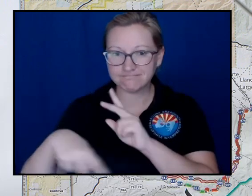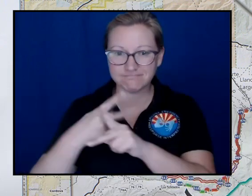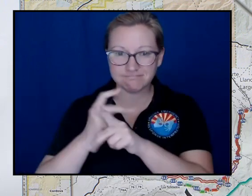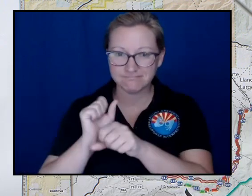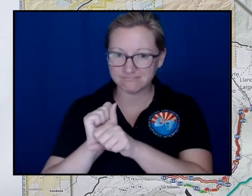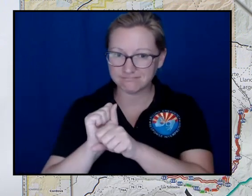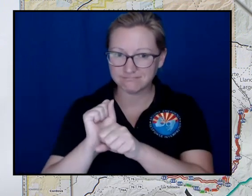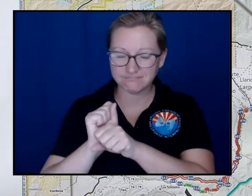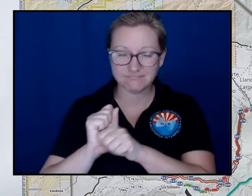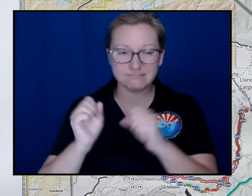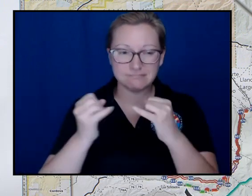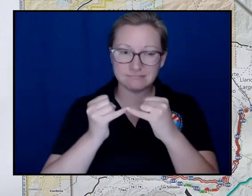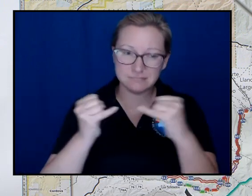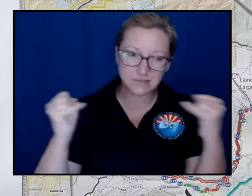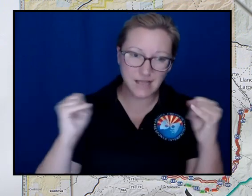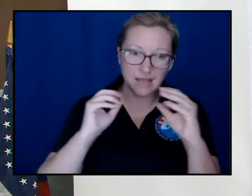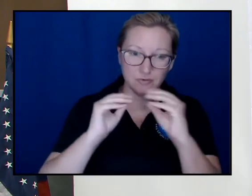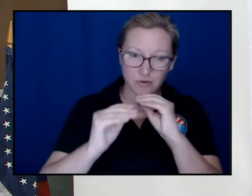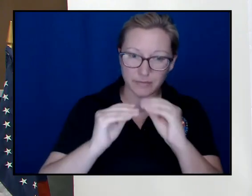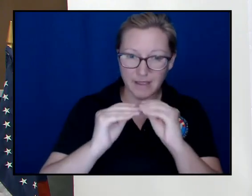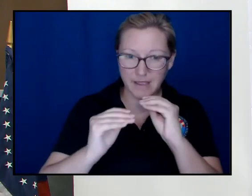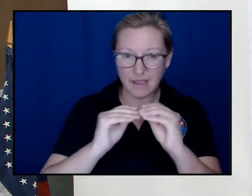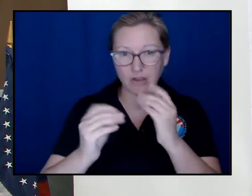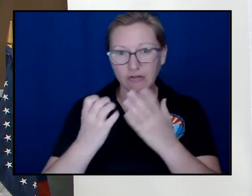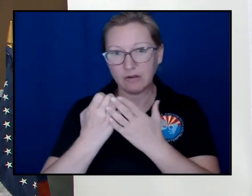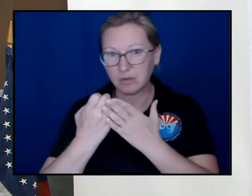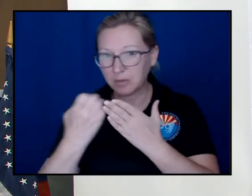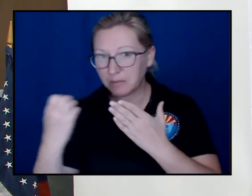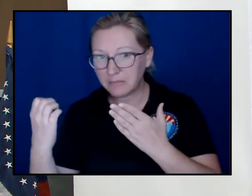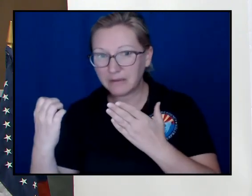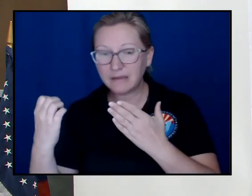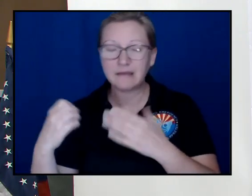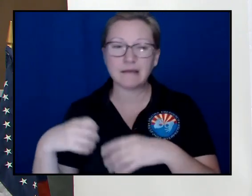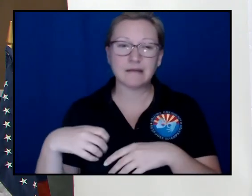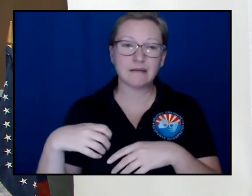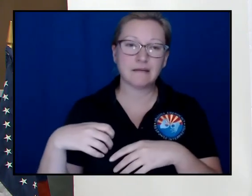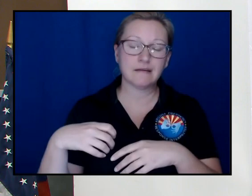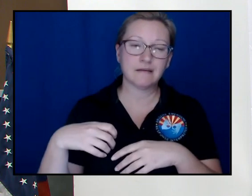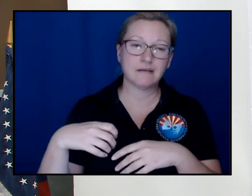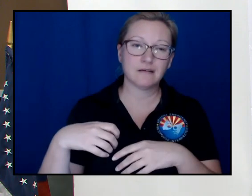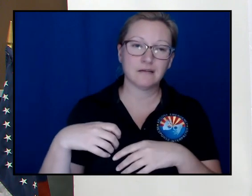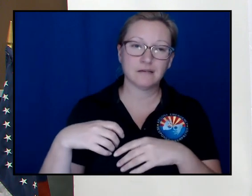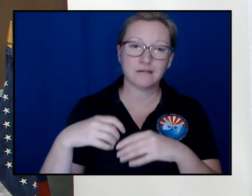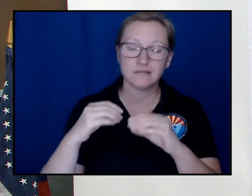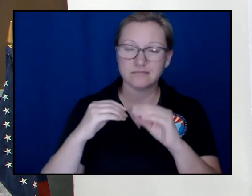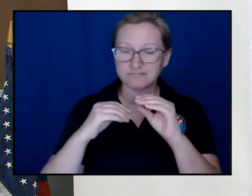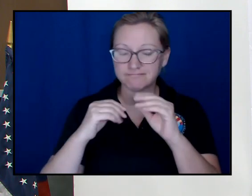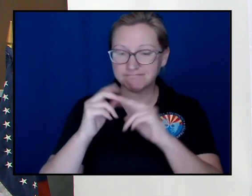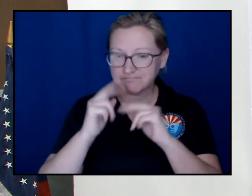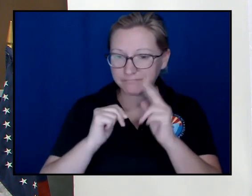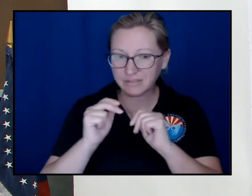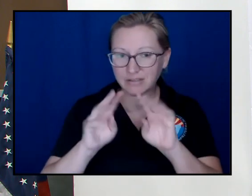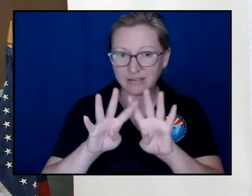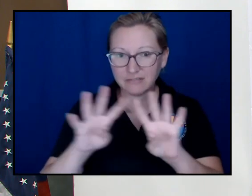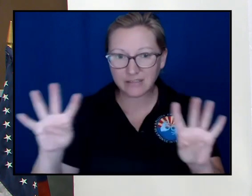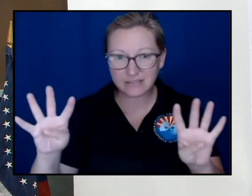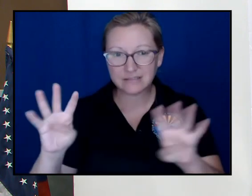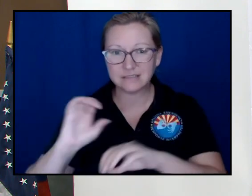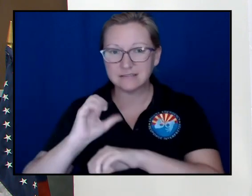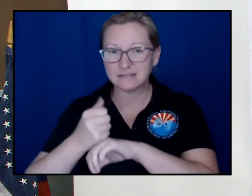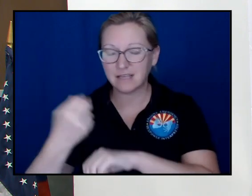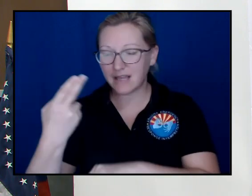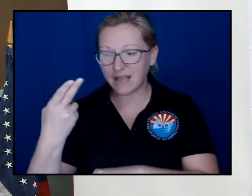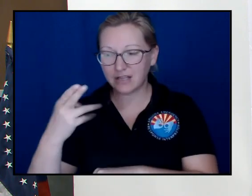line repair with equipment, rebuilding fences, setting H braces,